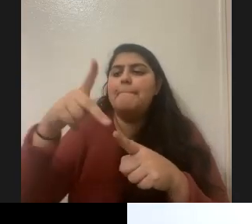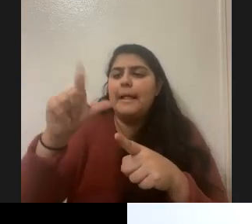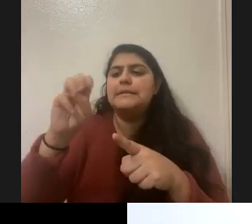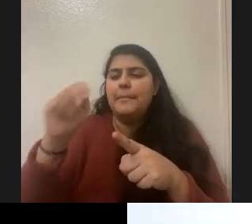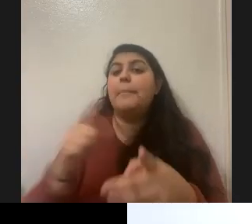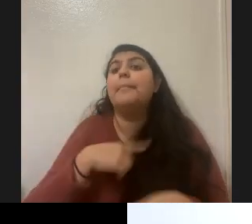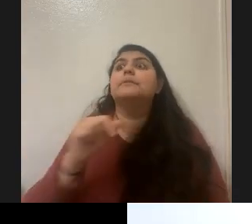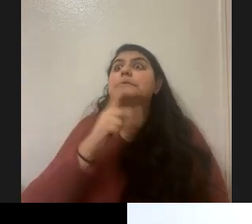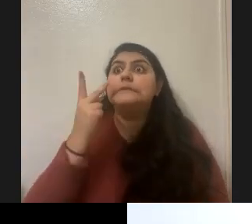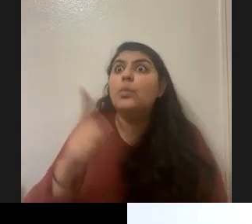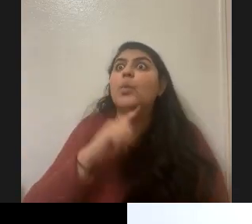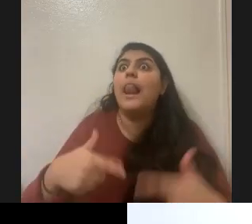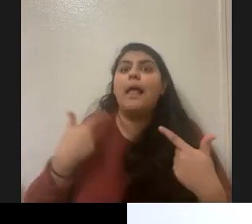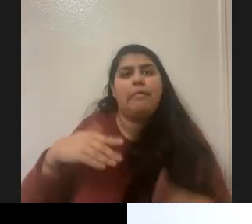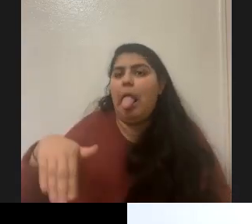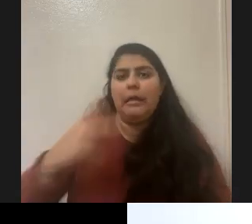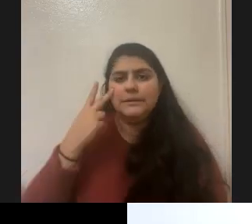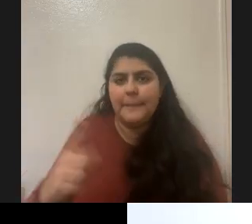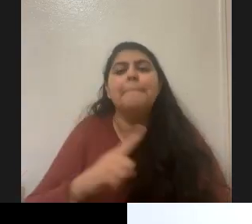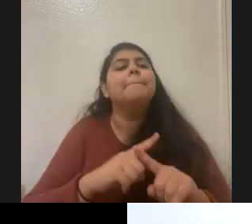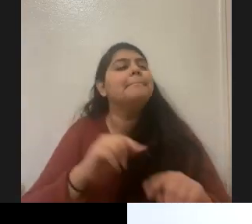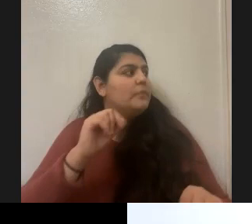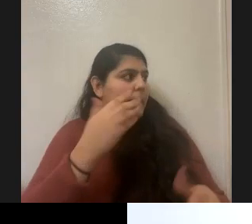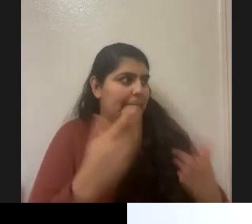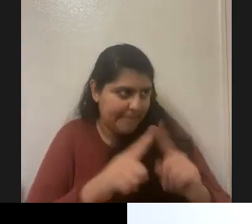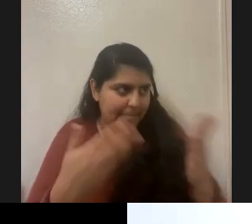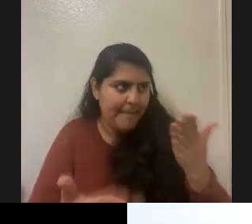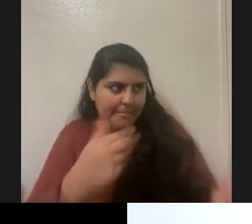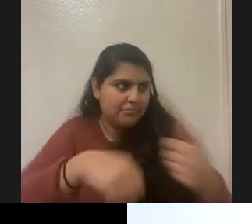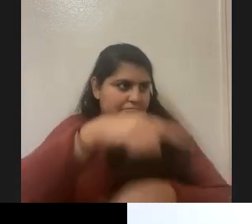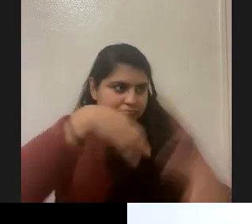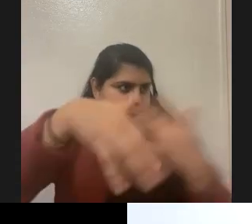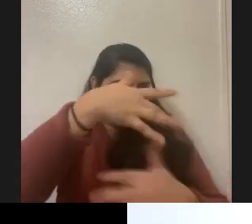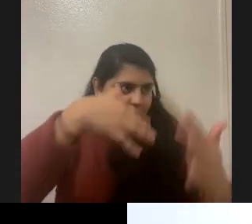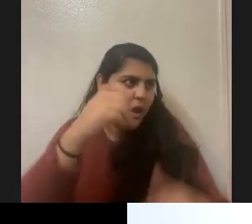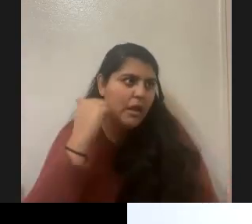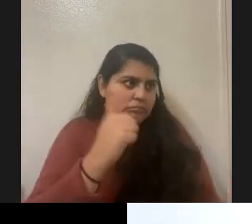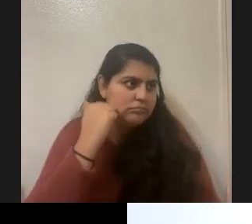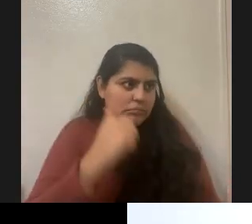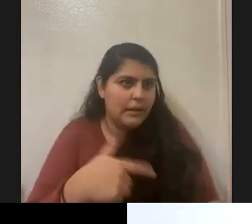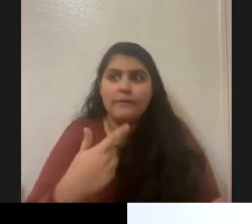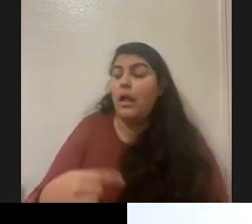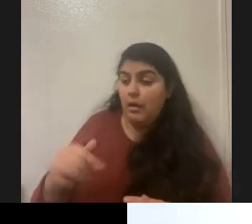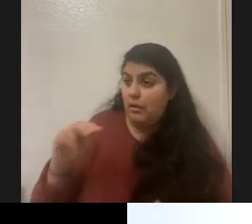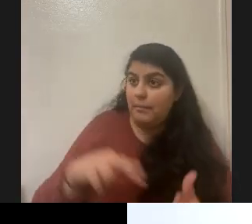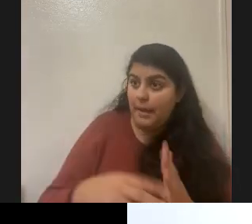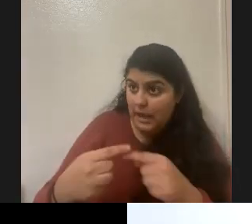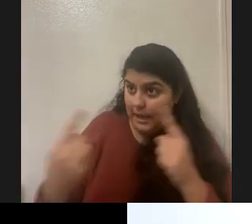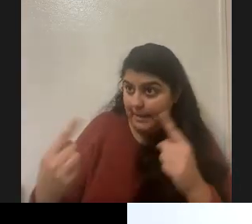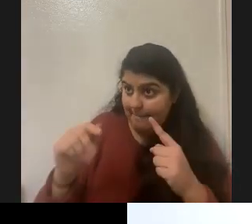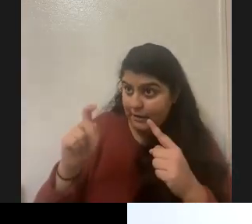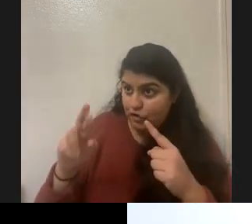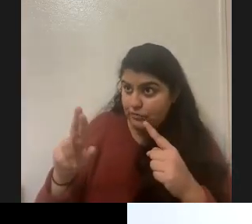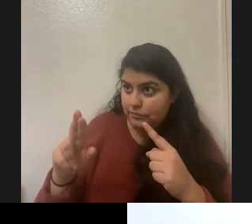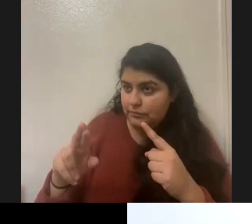sure. But they might be around us all the time, everywhere, right? I'm not sure. Oh, antimatter? Yeah.